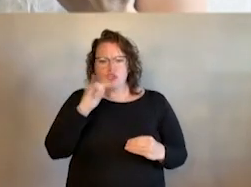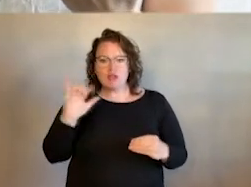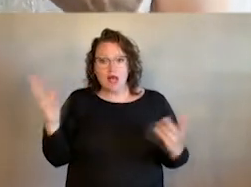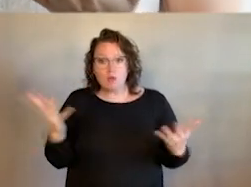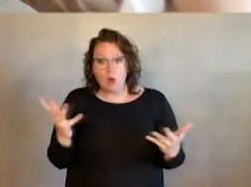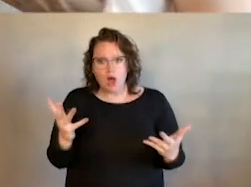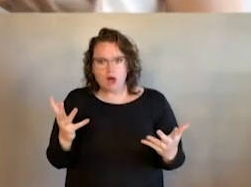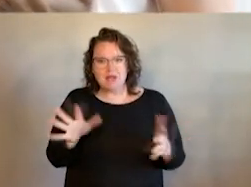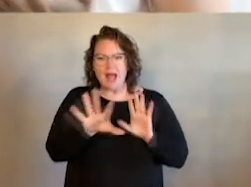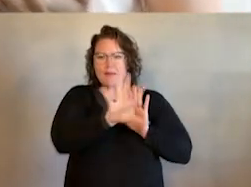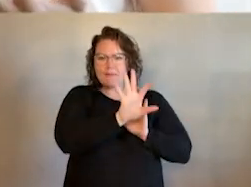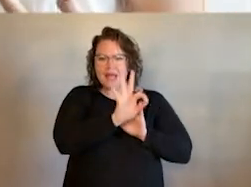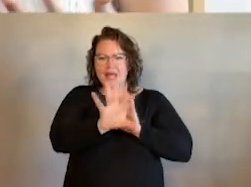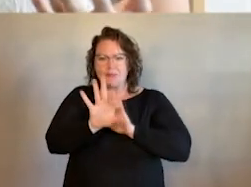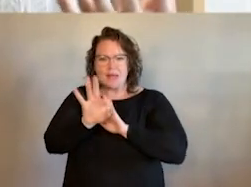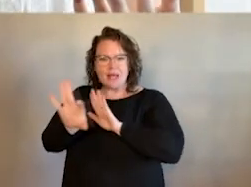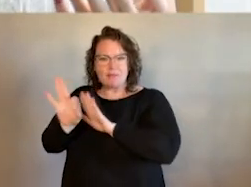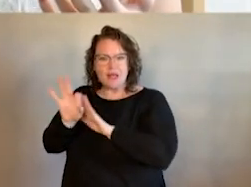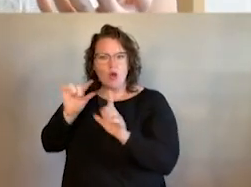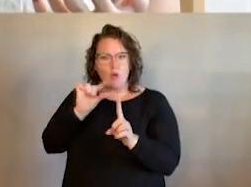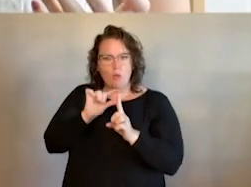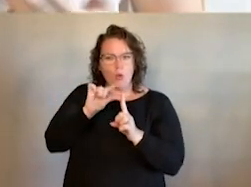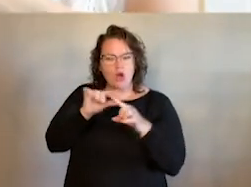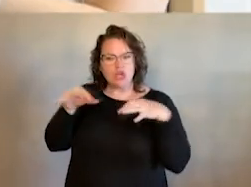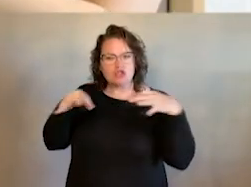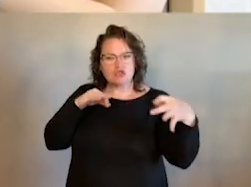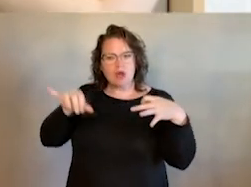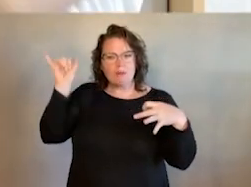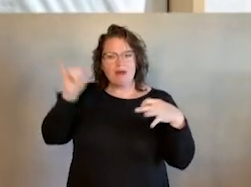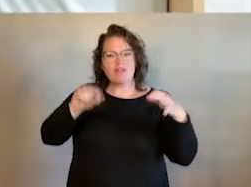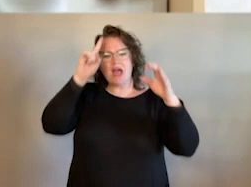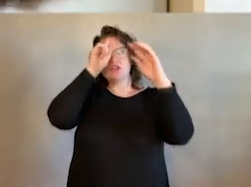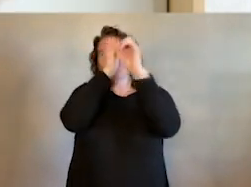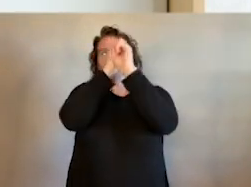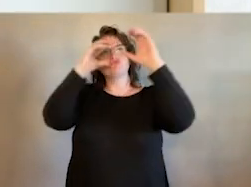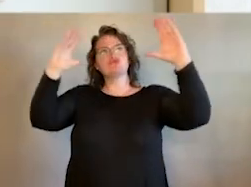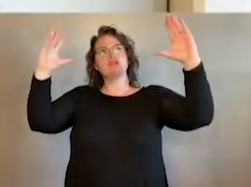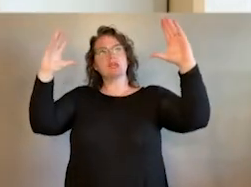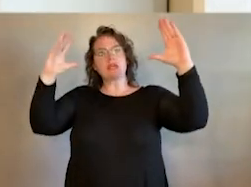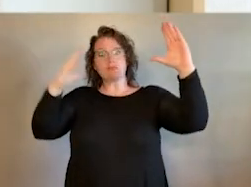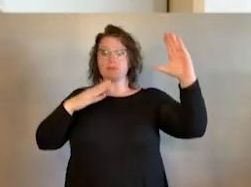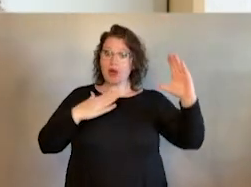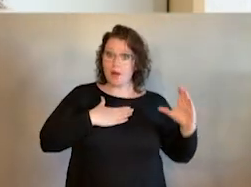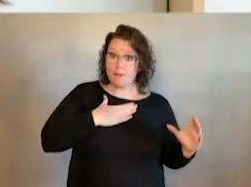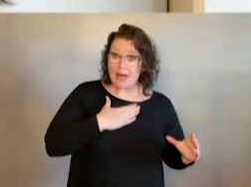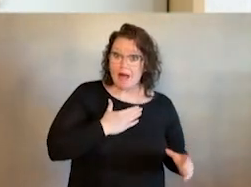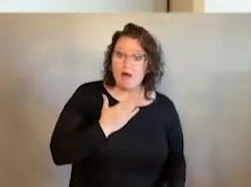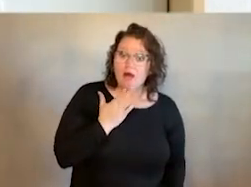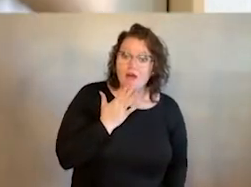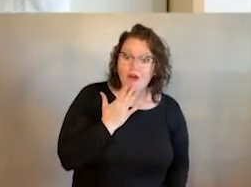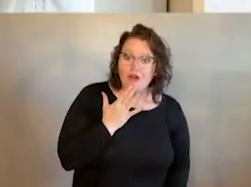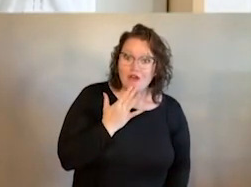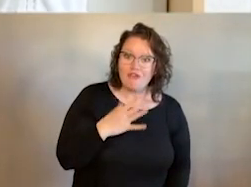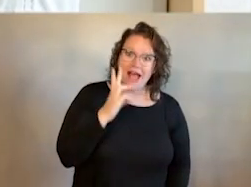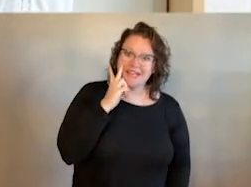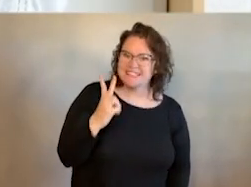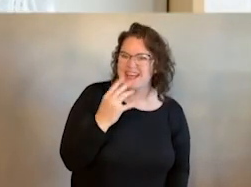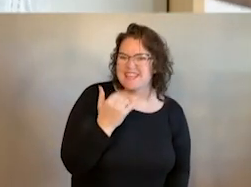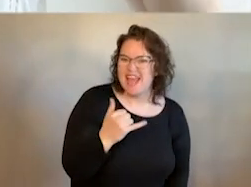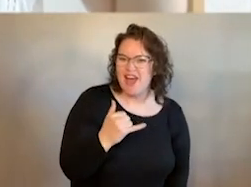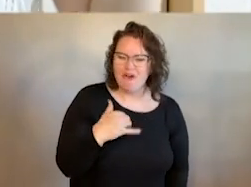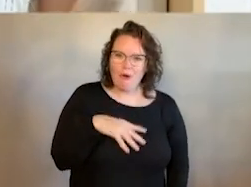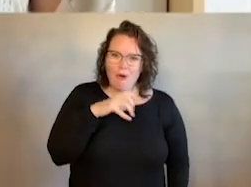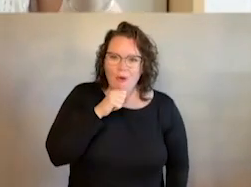describe my dreams. One of the adjectives that describes my dreams are colorful. My dreams are colorful. I see yellow